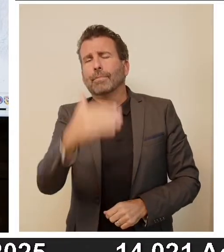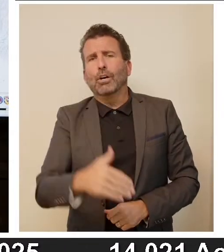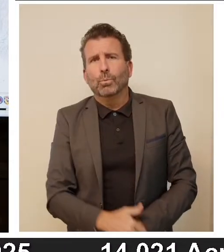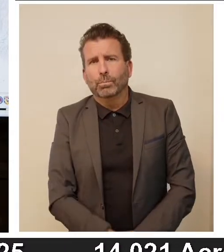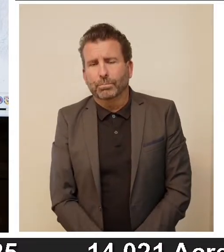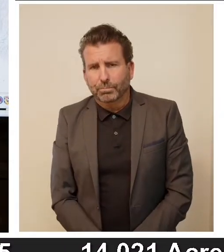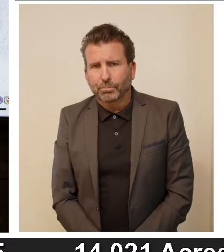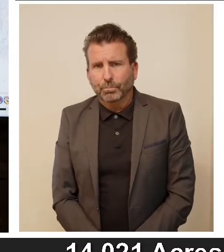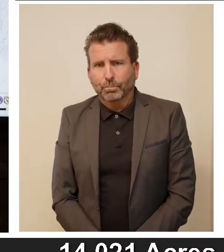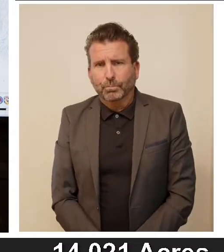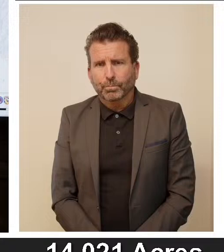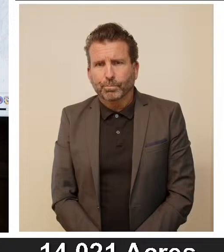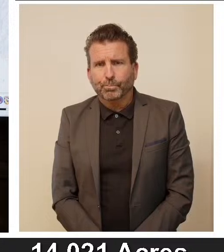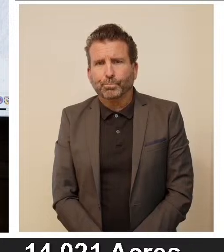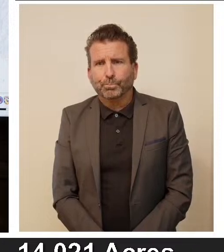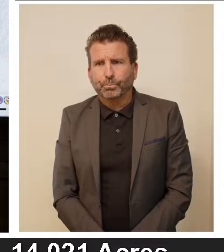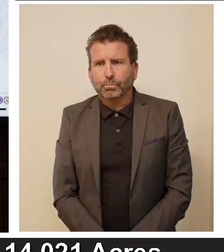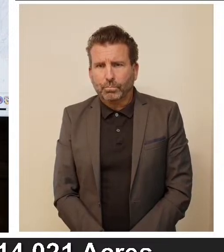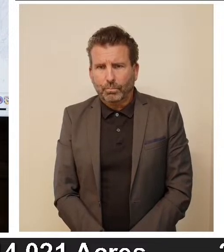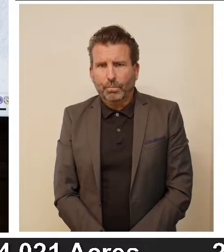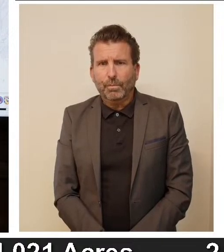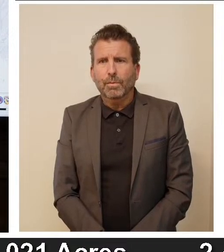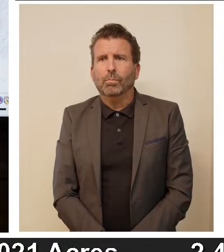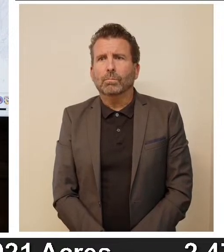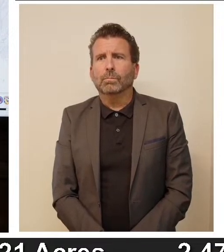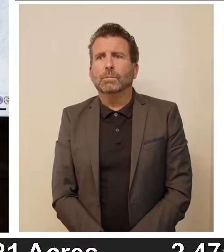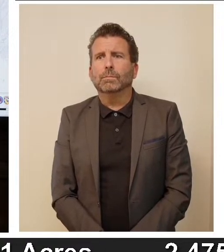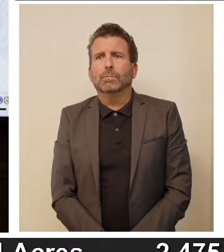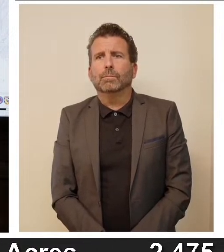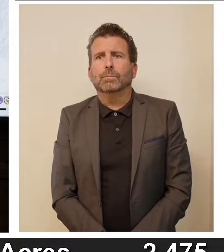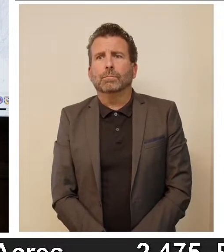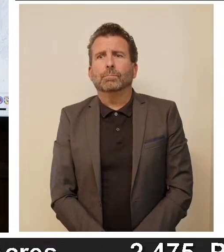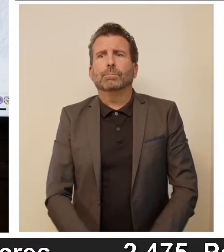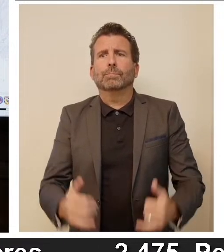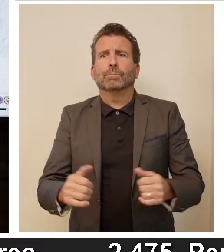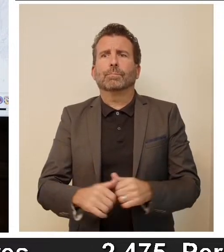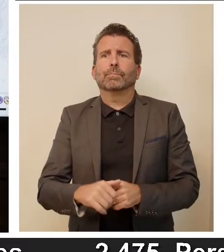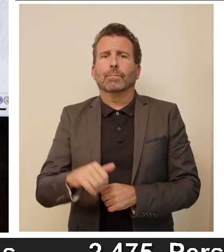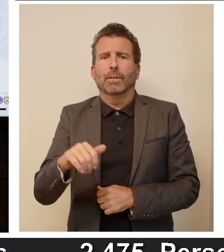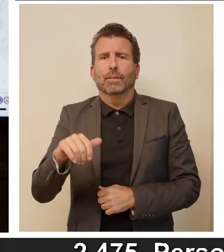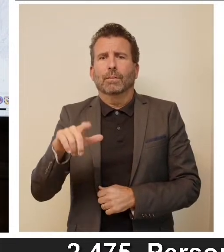Thank you for that update. Next up, with the Los Angeles County Public Works, Lee Miller.